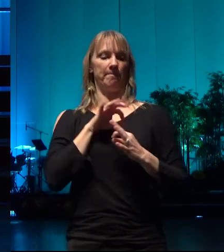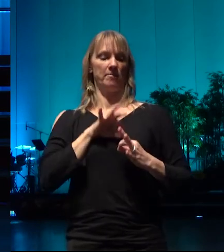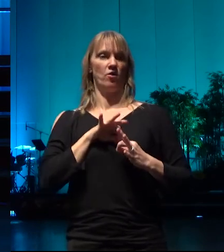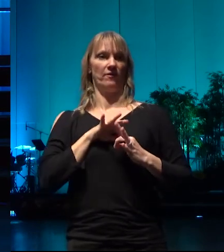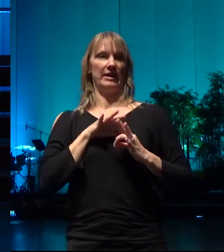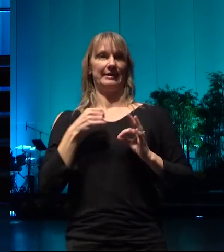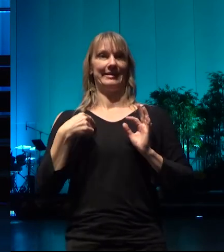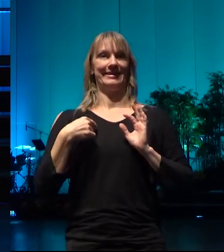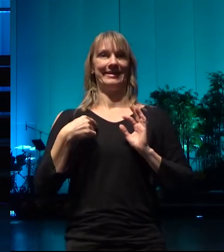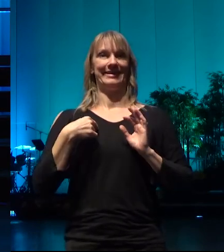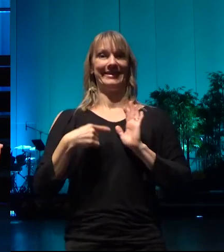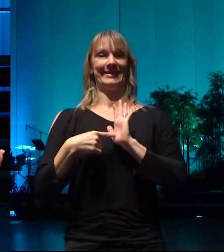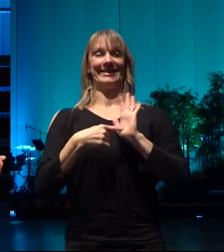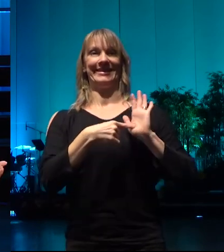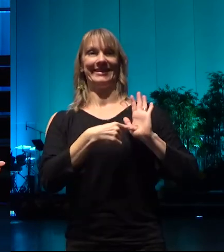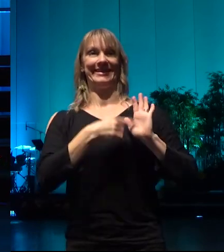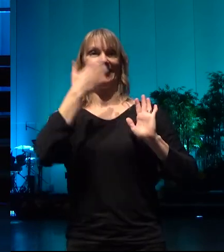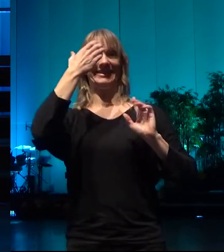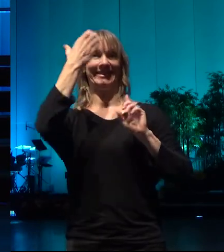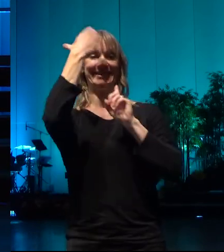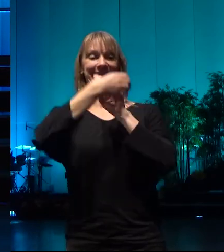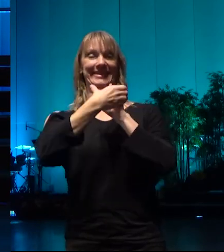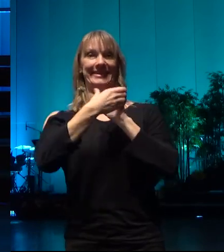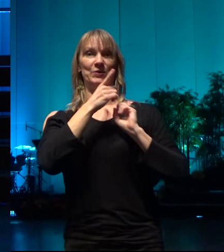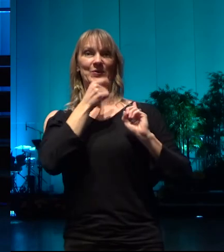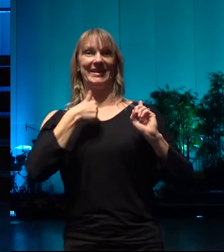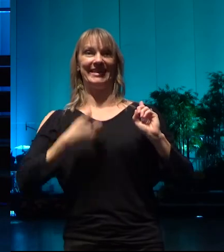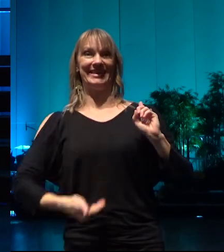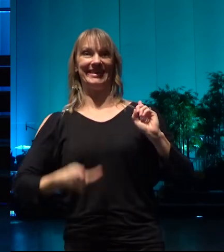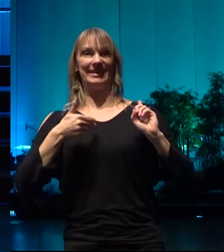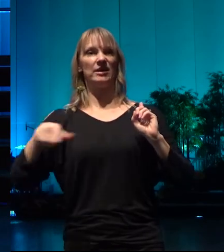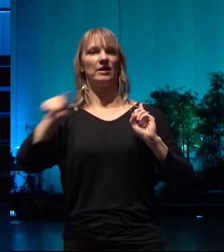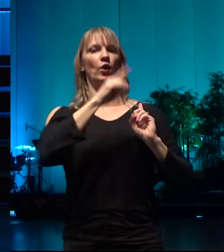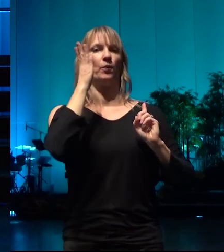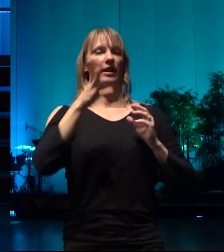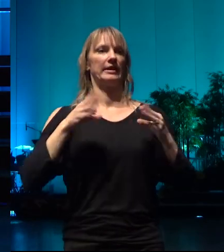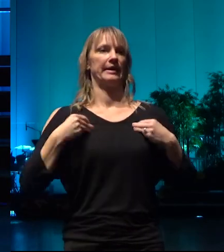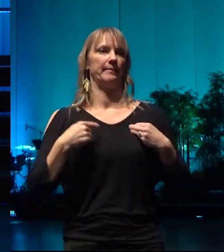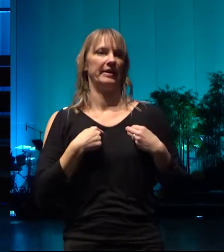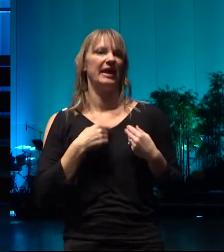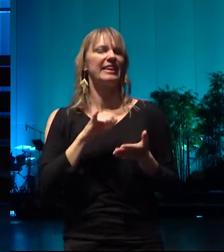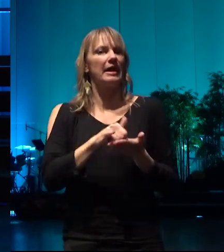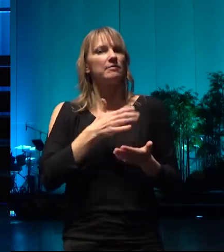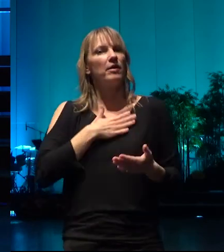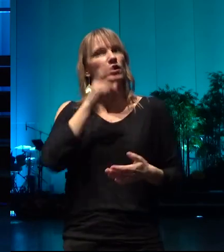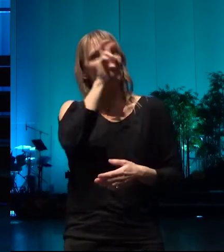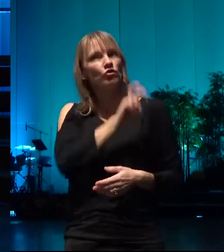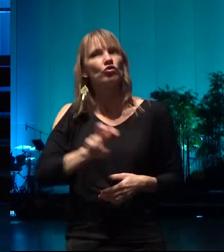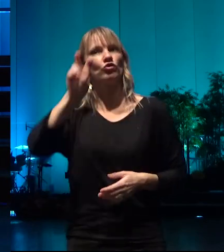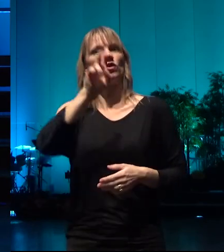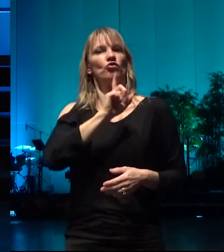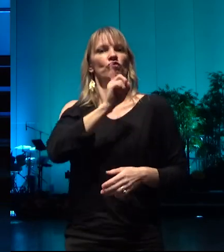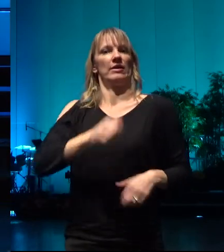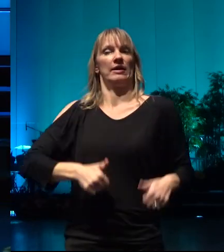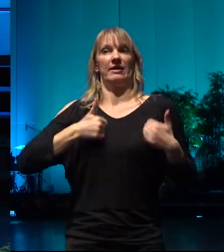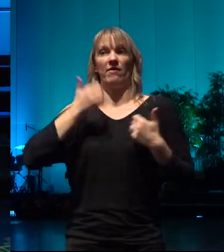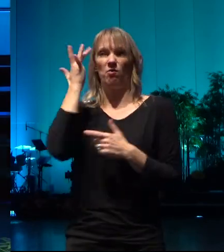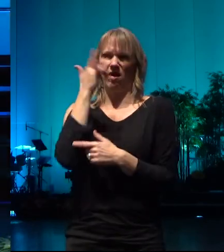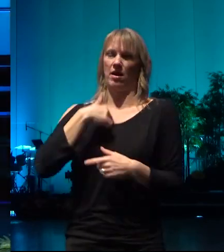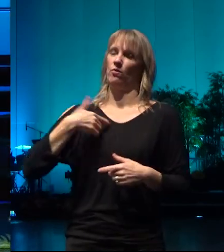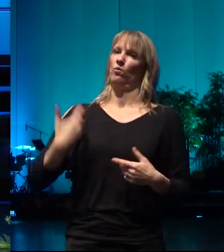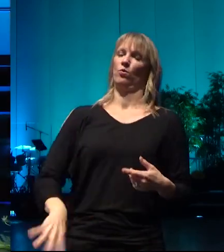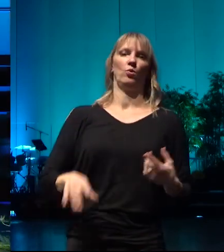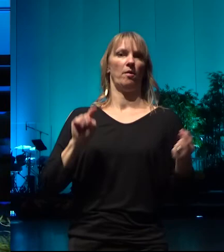to present to the world so that I can be accepted. This was my journey to real living because it was